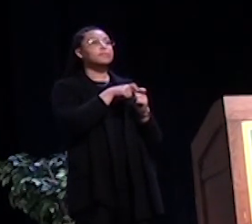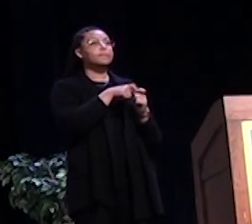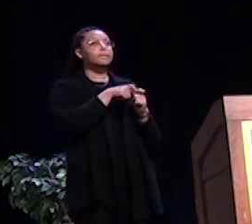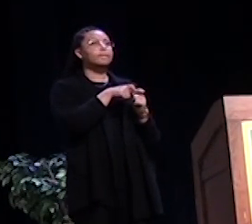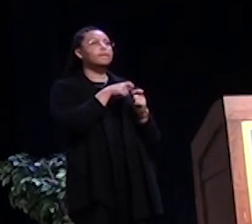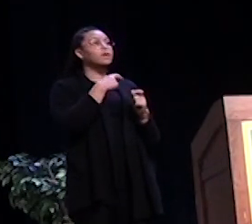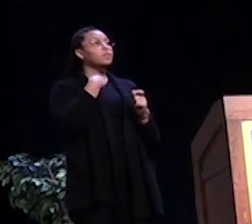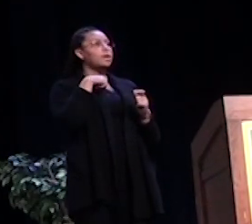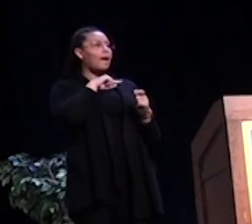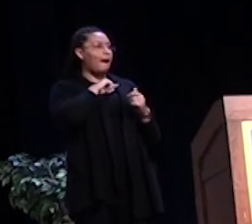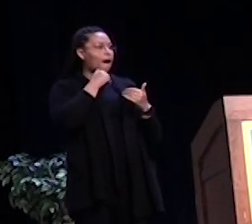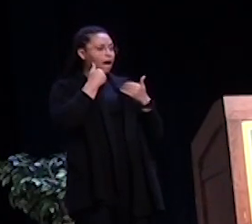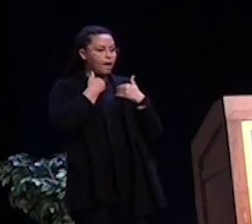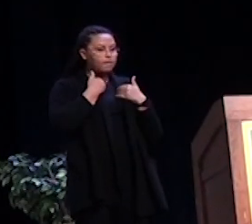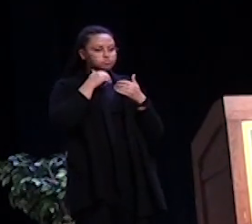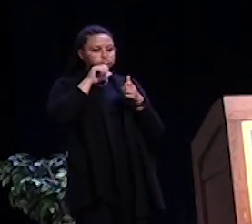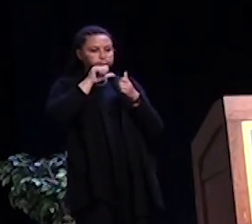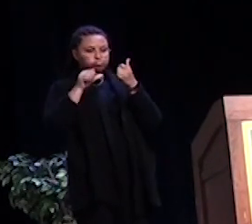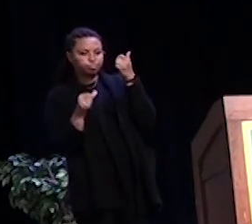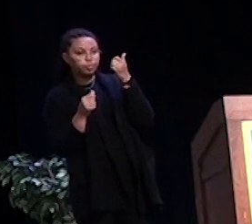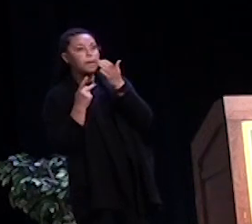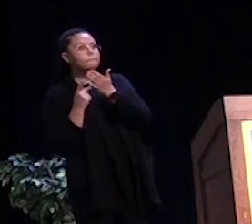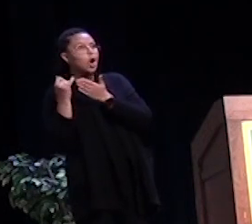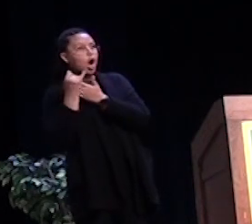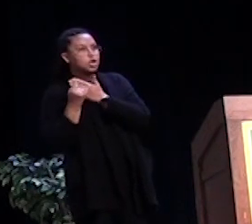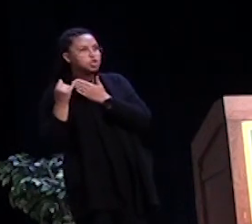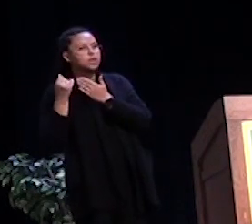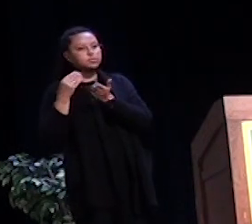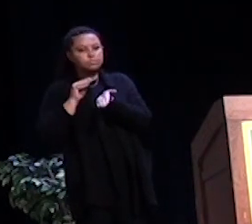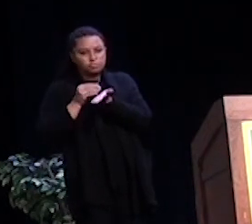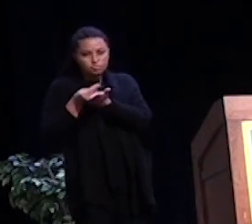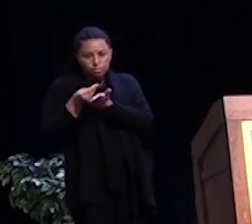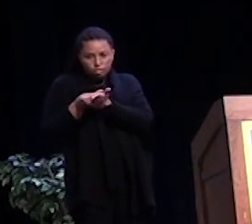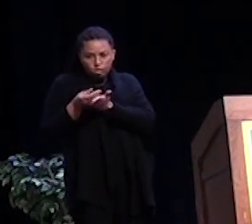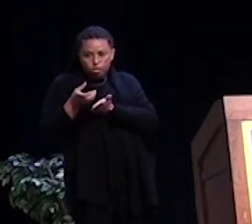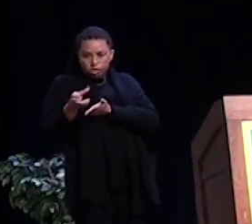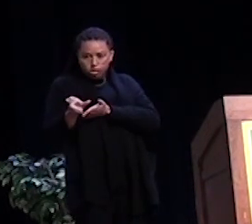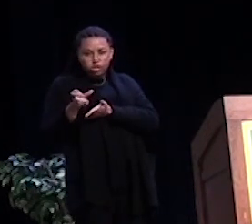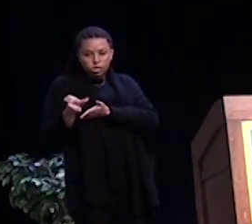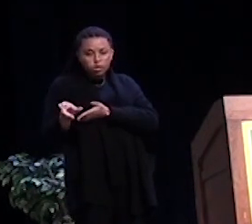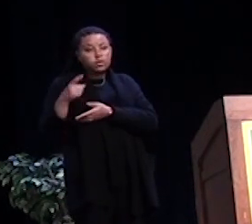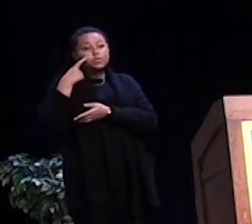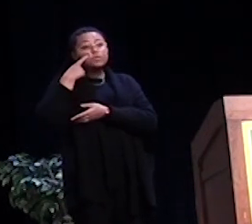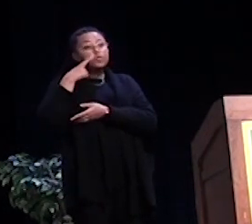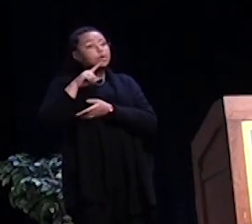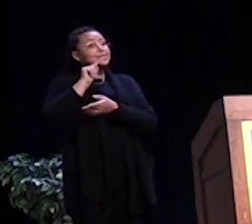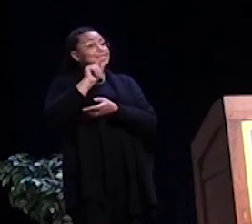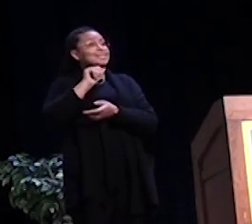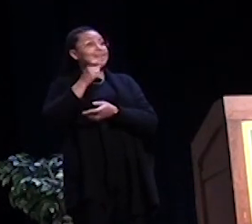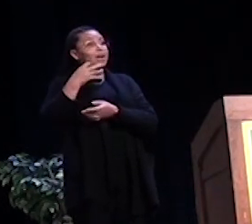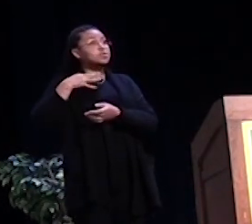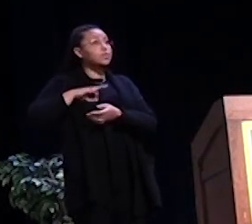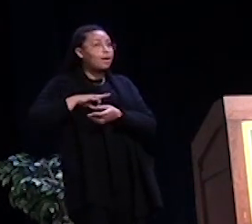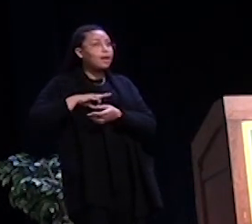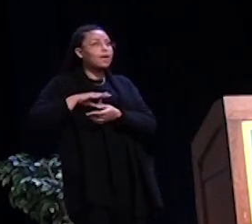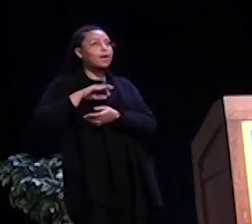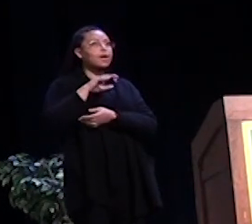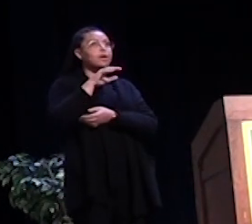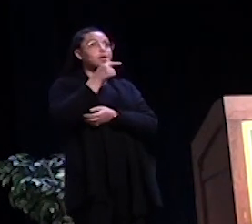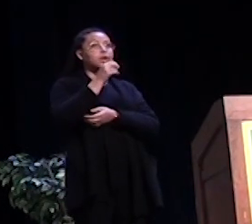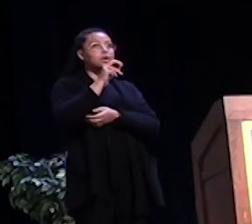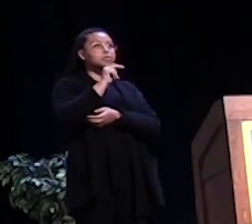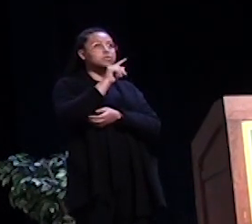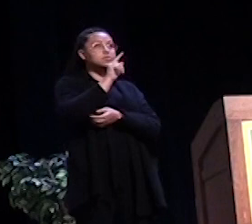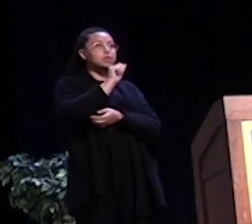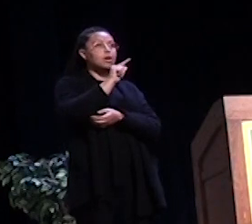aside of projects that we fund. We have everything from low-income housing tax credits that are specific to that. I see Edward Gonzalez with